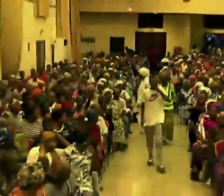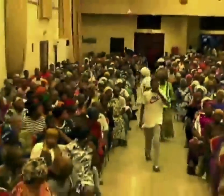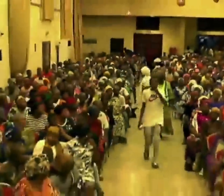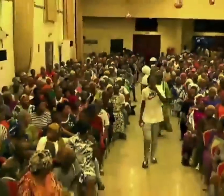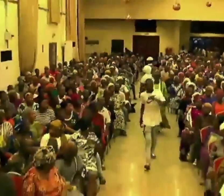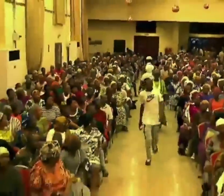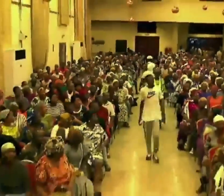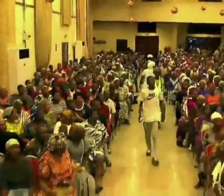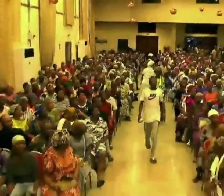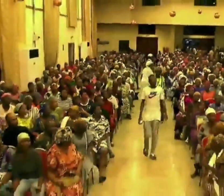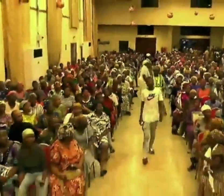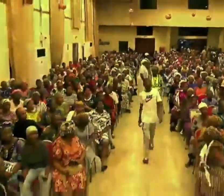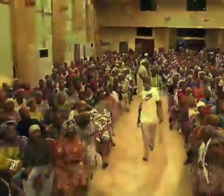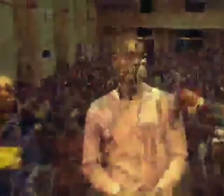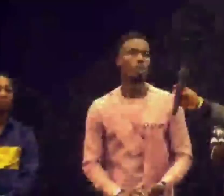sapo ko itan